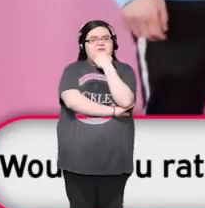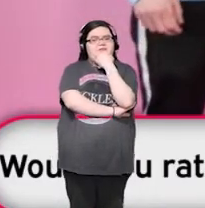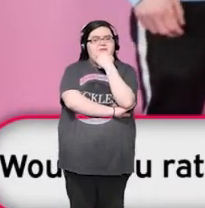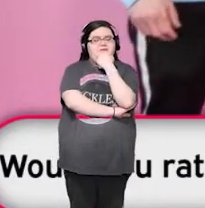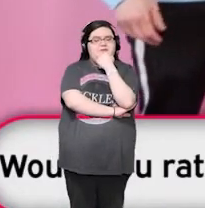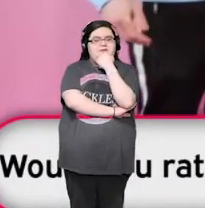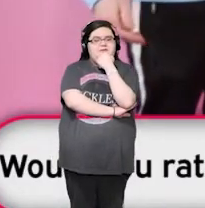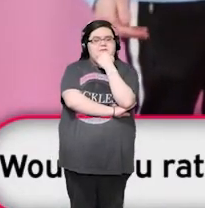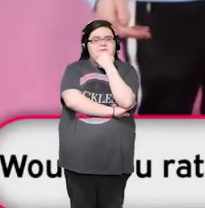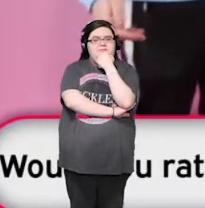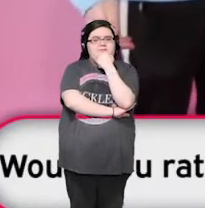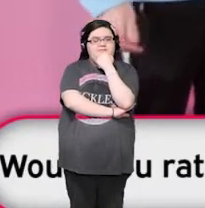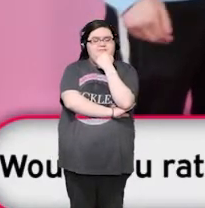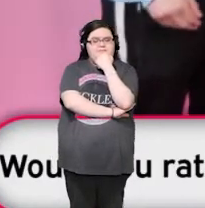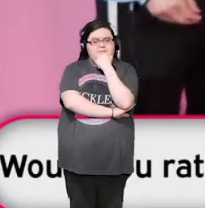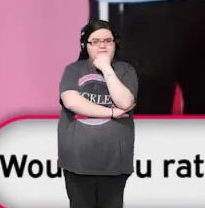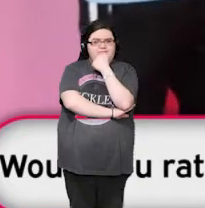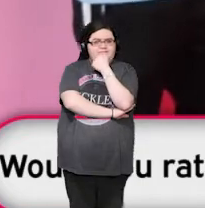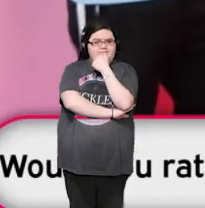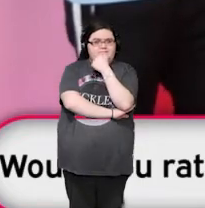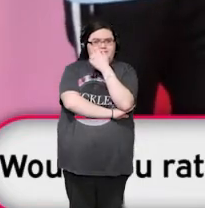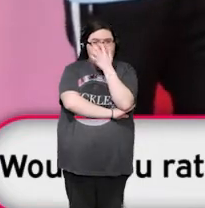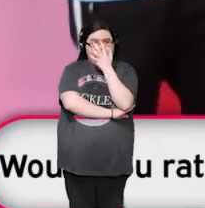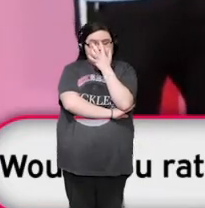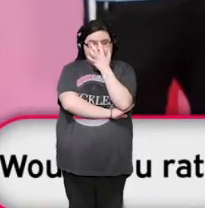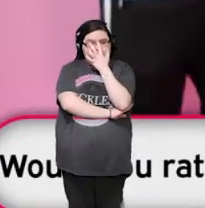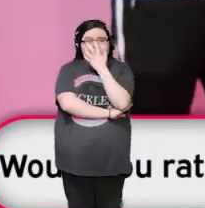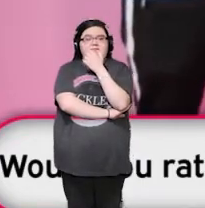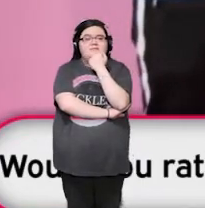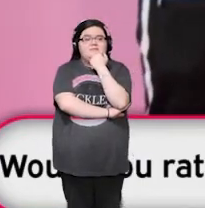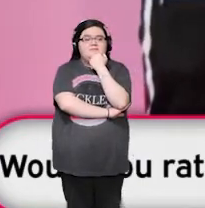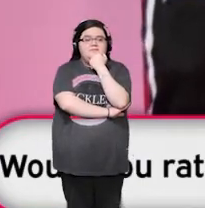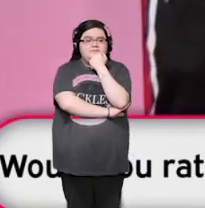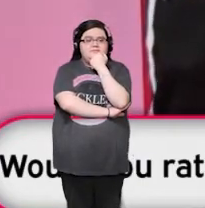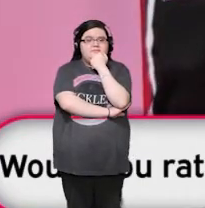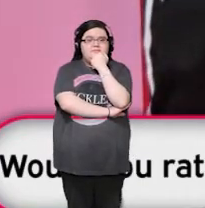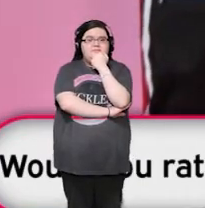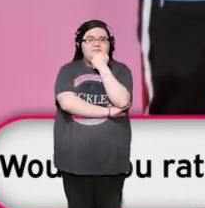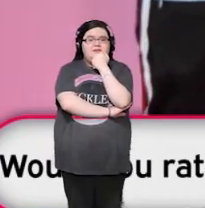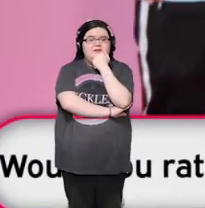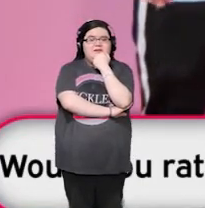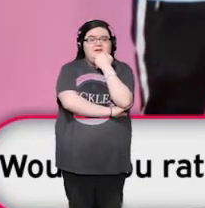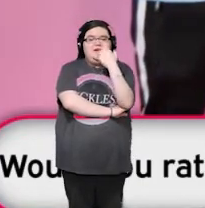case? I want to know. Well, yeah, because I'm falsely accused. Because if you buzzed case, you don't trust the justice system. Yeah. The justice system will not.